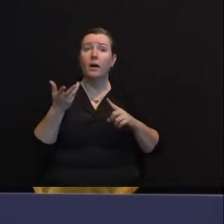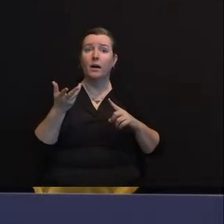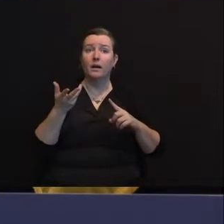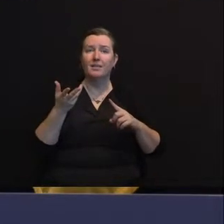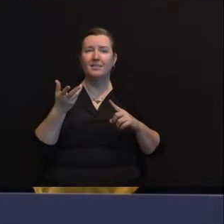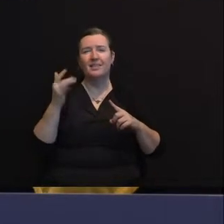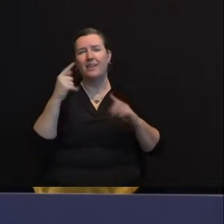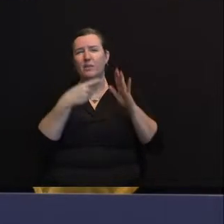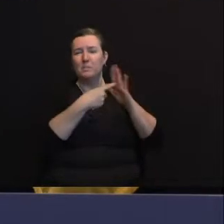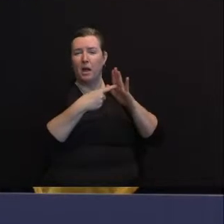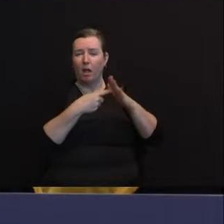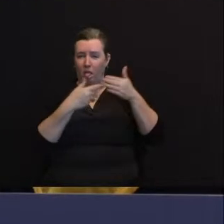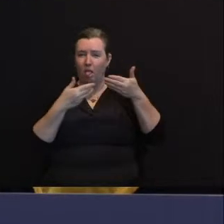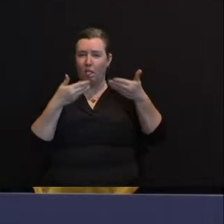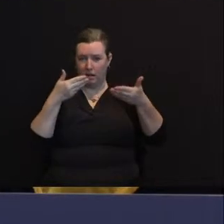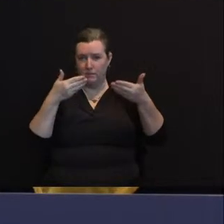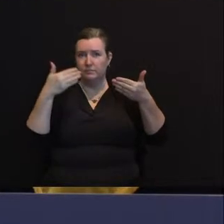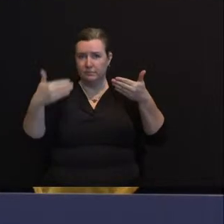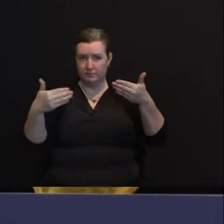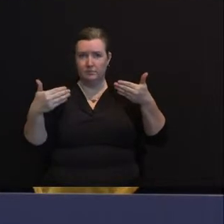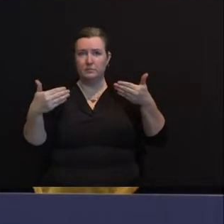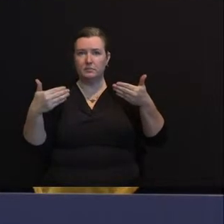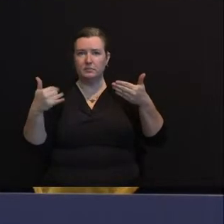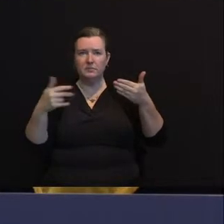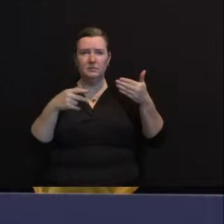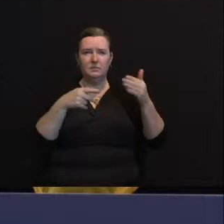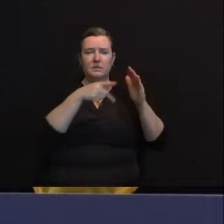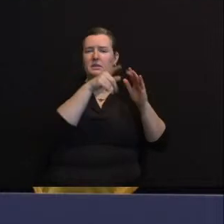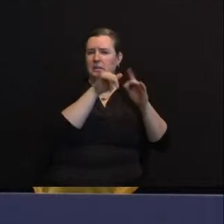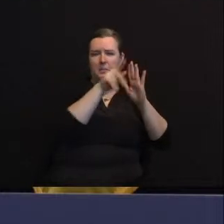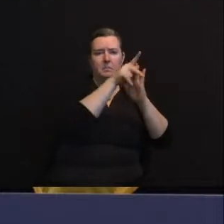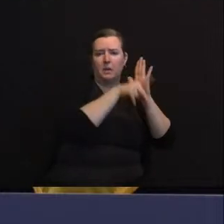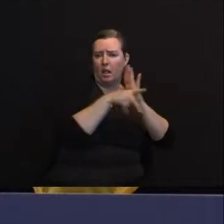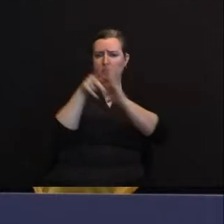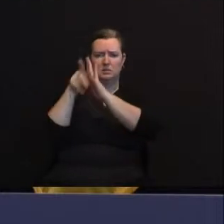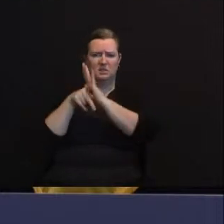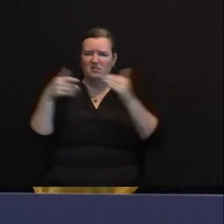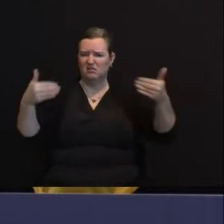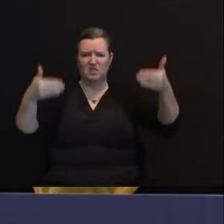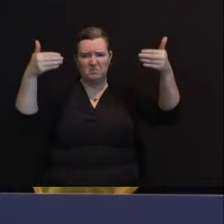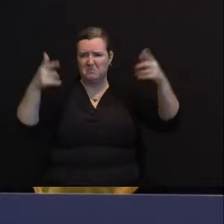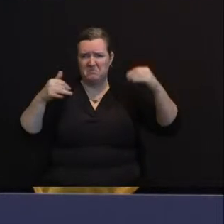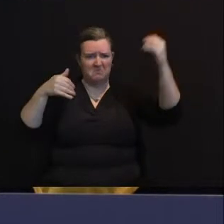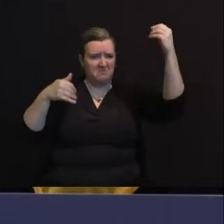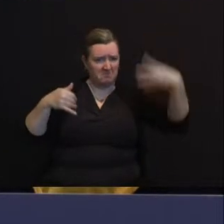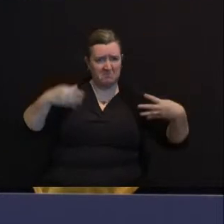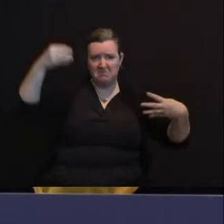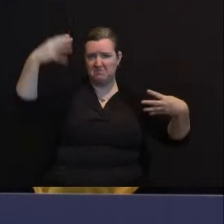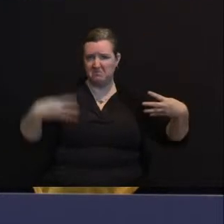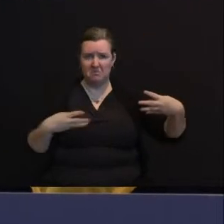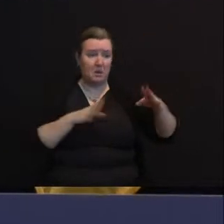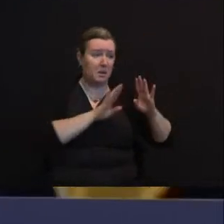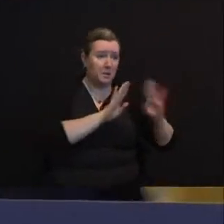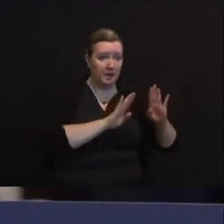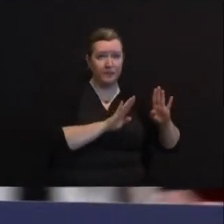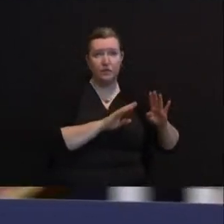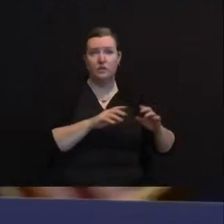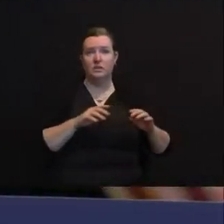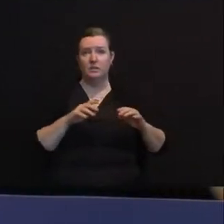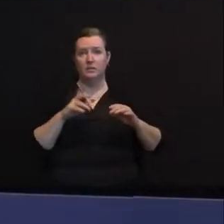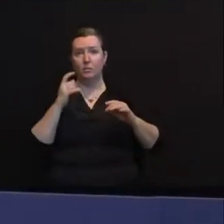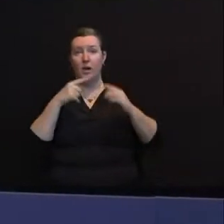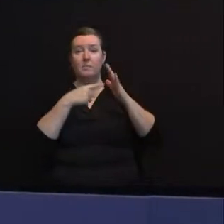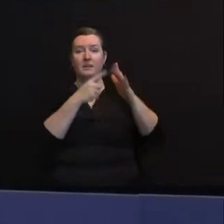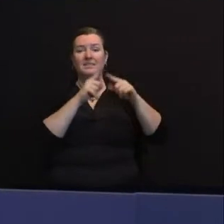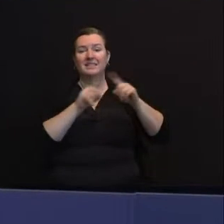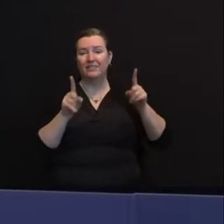This assumes a static set of policies and really gets to behavior and personal responsibility. Judy, anything you want to add to that? Yeah, just very broadly,